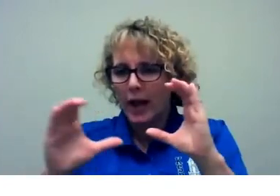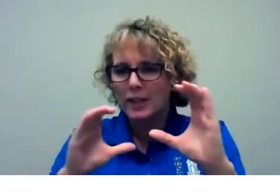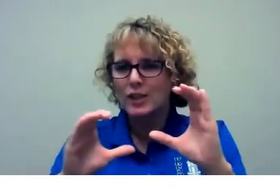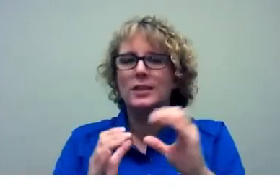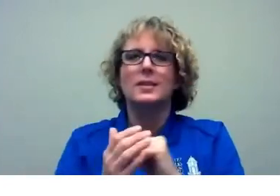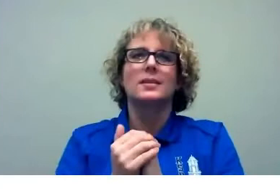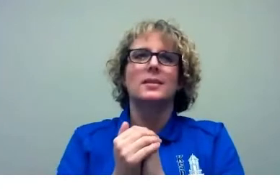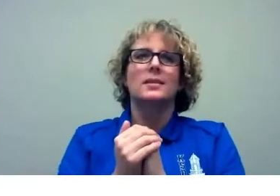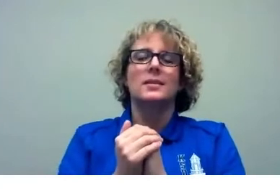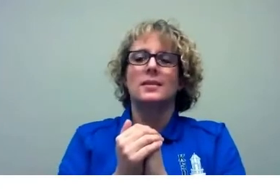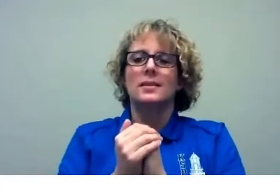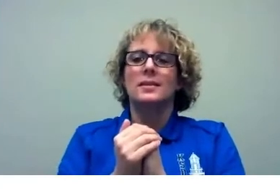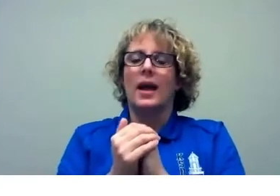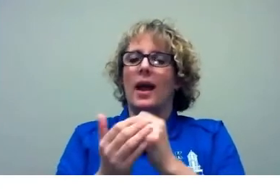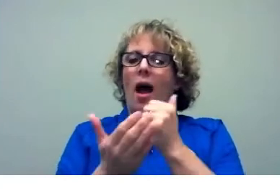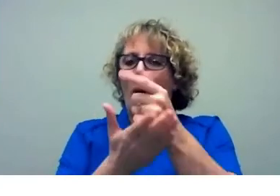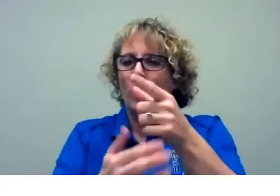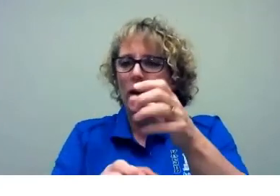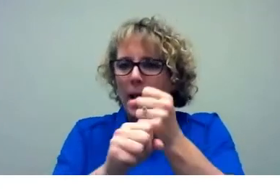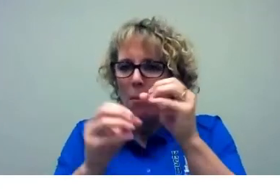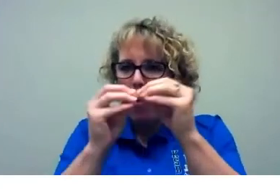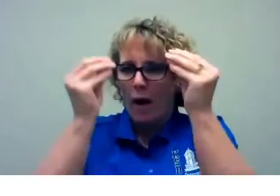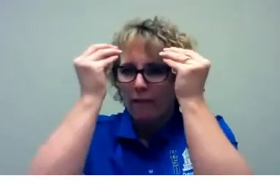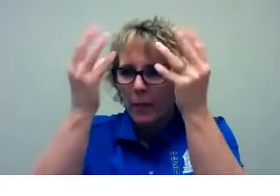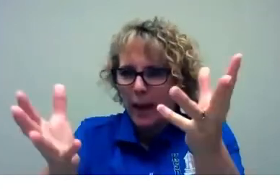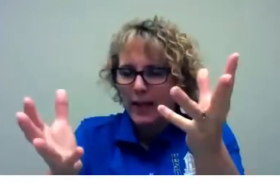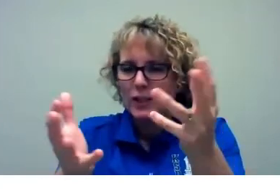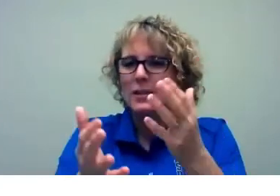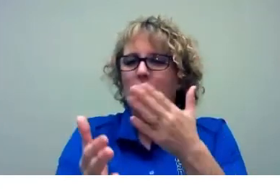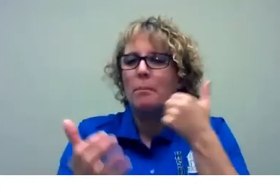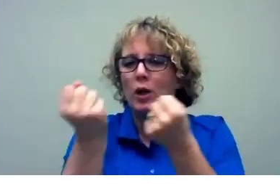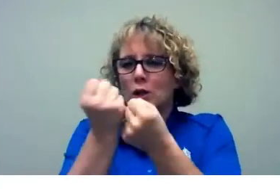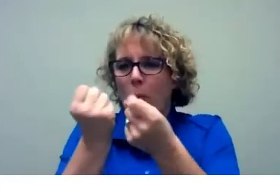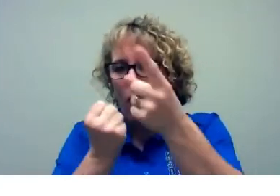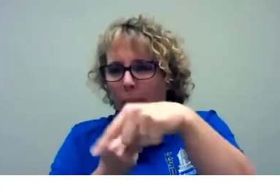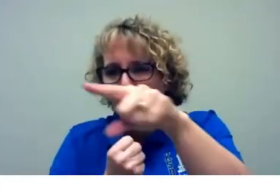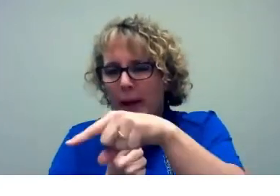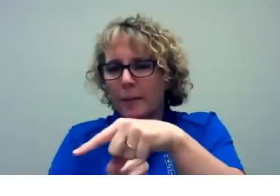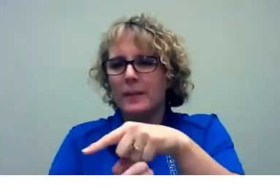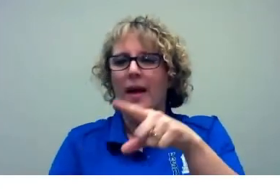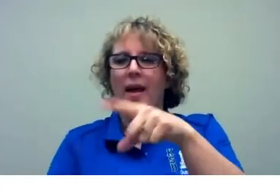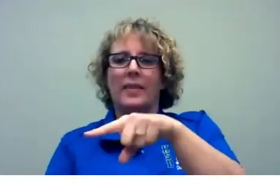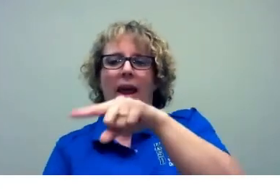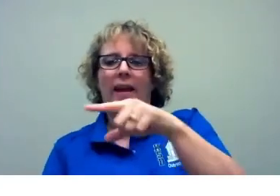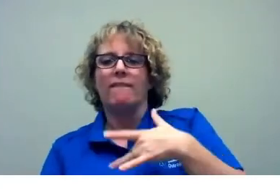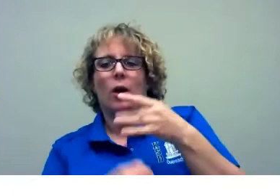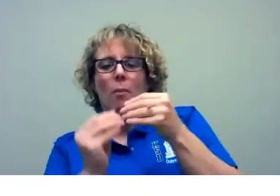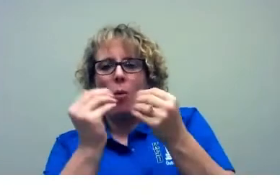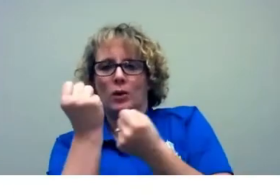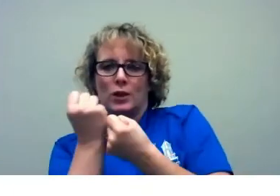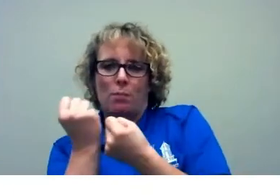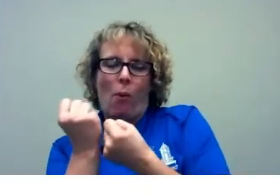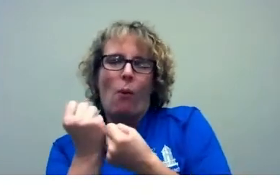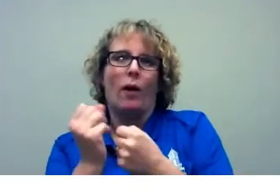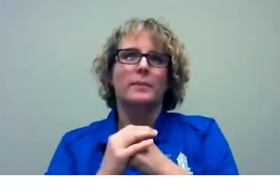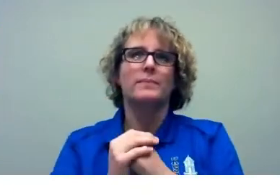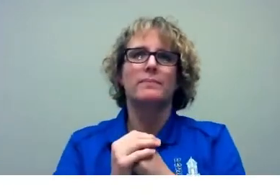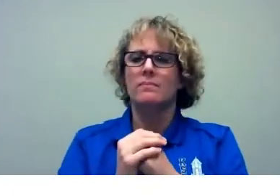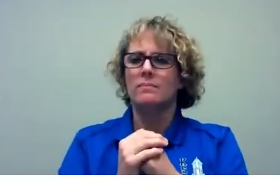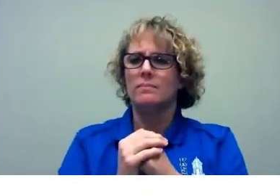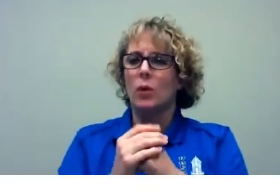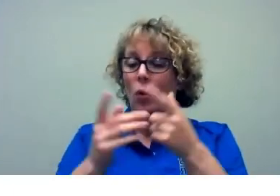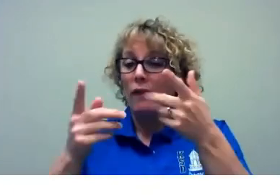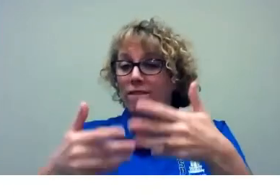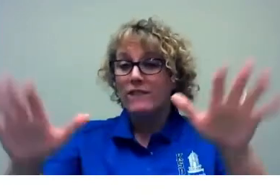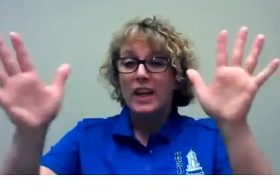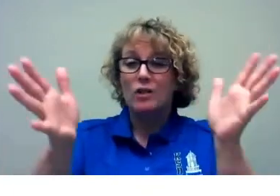you, where they're going to feel like they have an open communication with you. It'll help you to get more information on how you can better support them